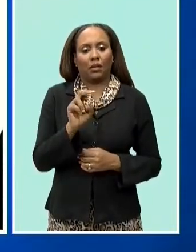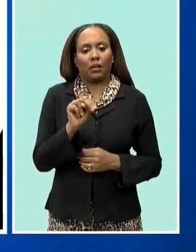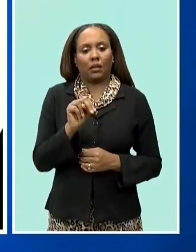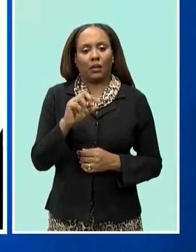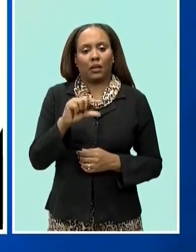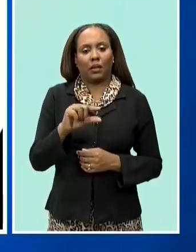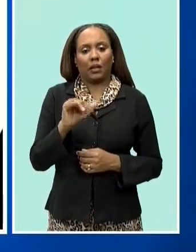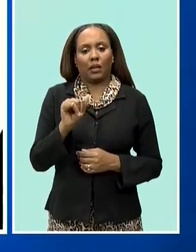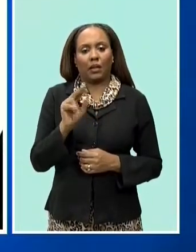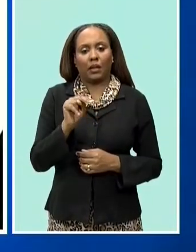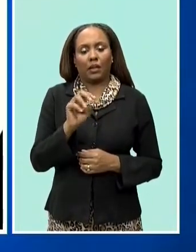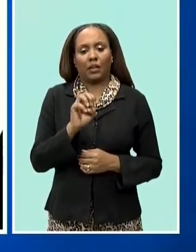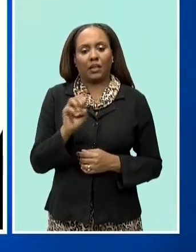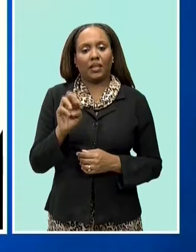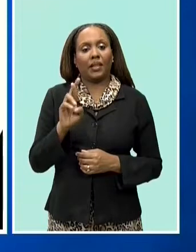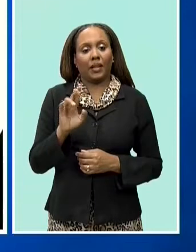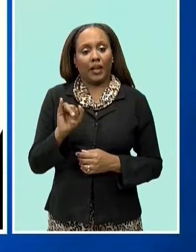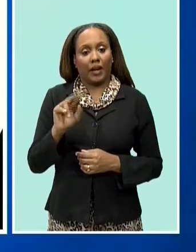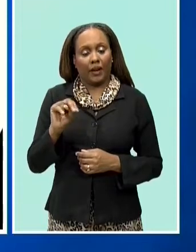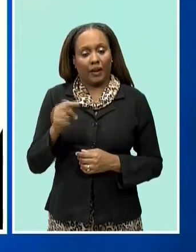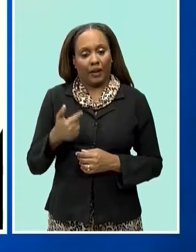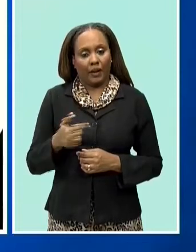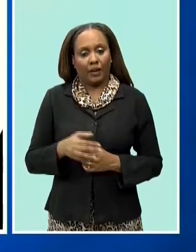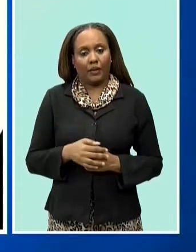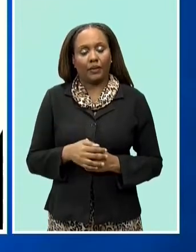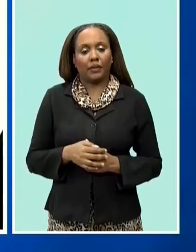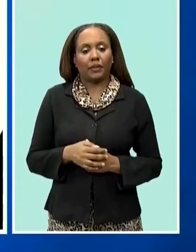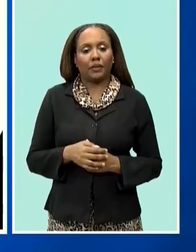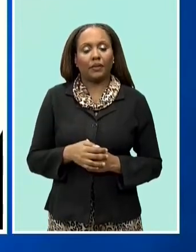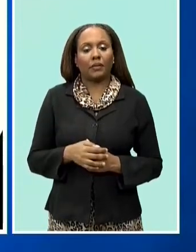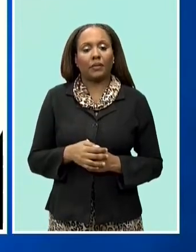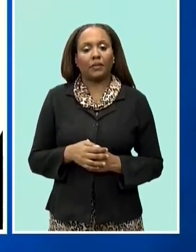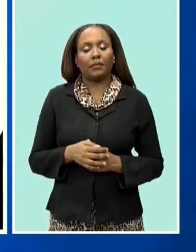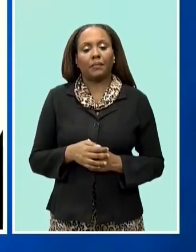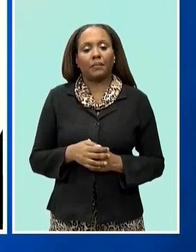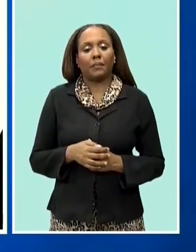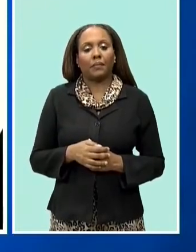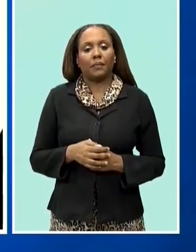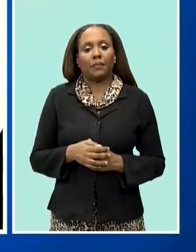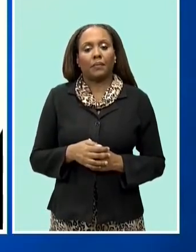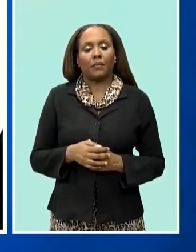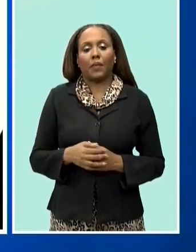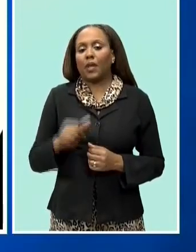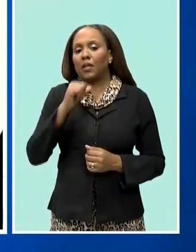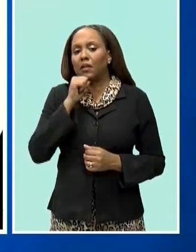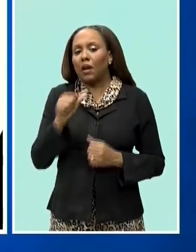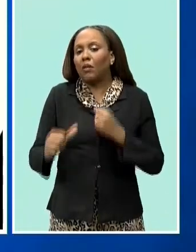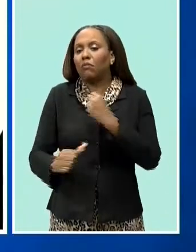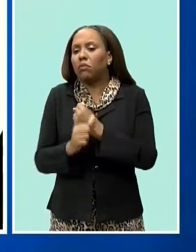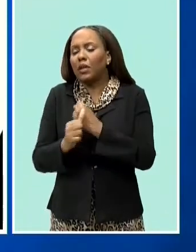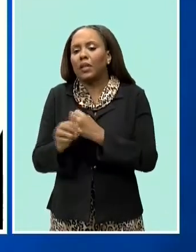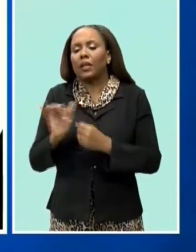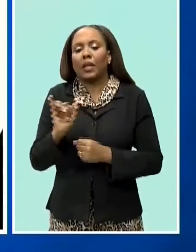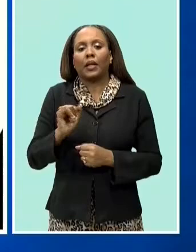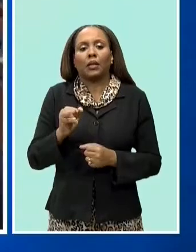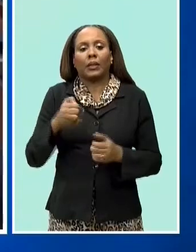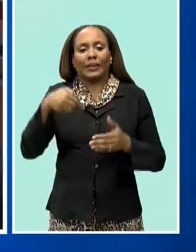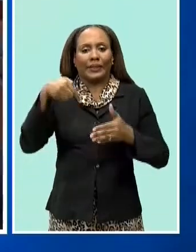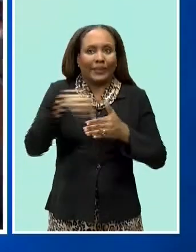low. So it doesn't come with the risks that deep and ultra deep offshore come